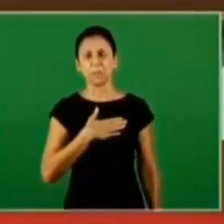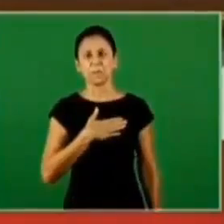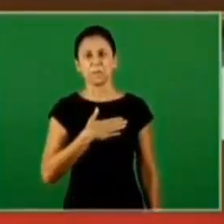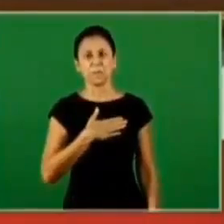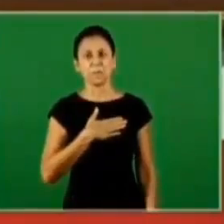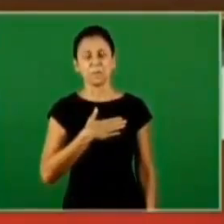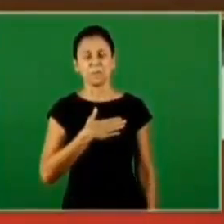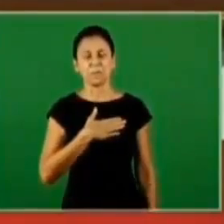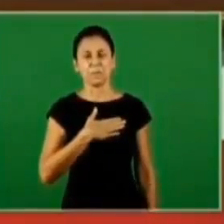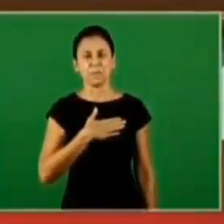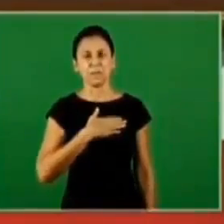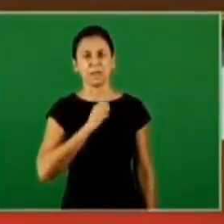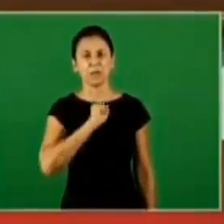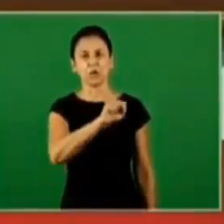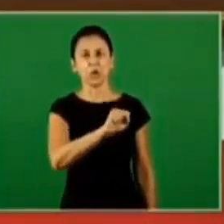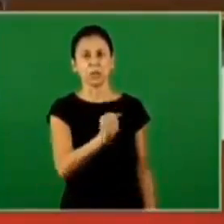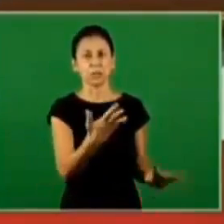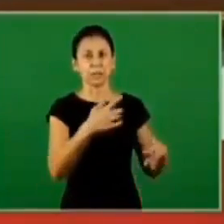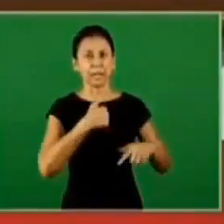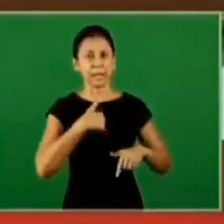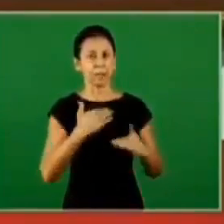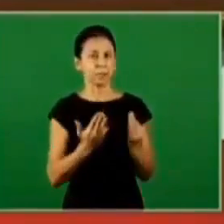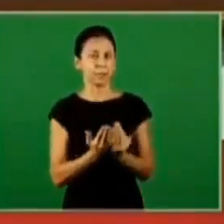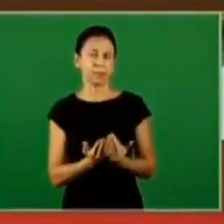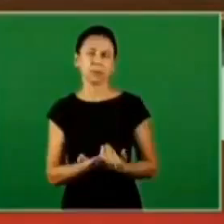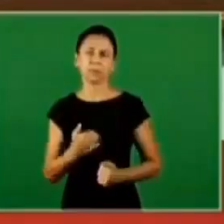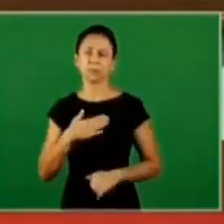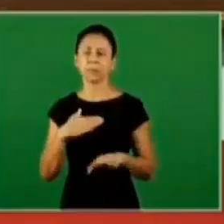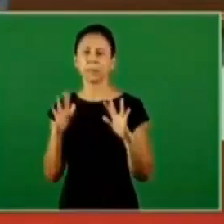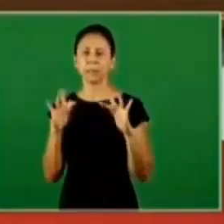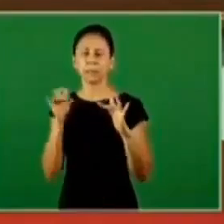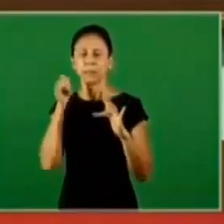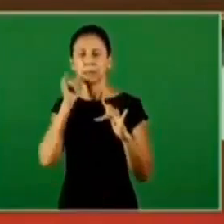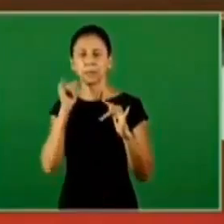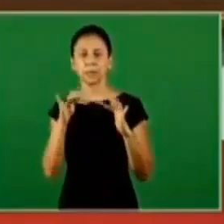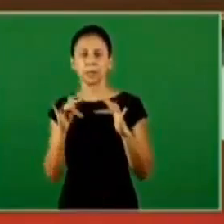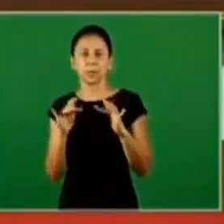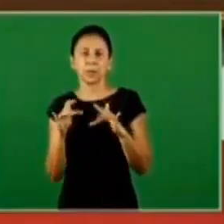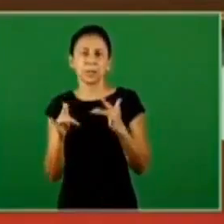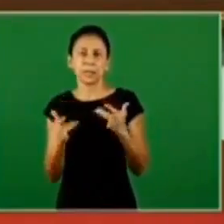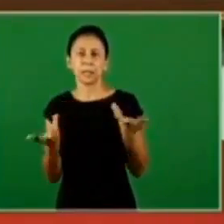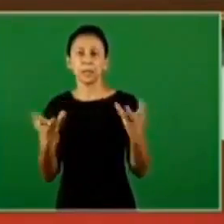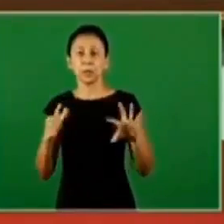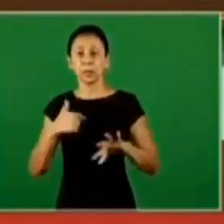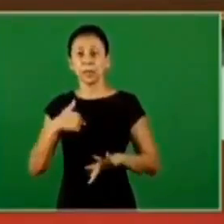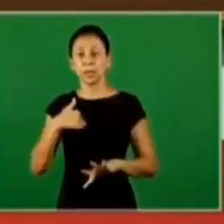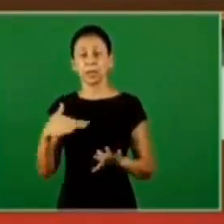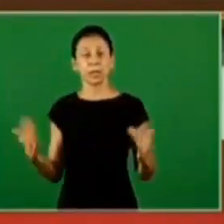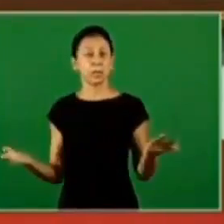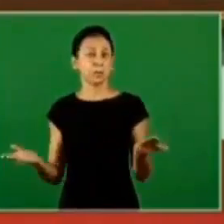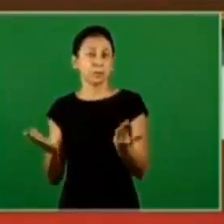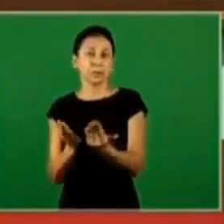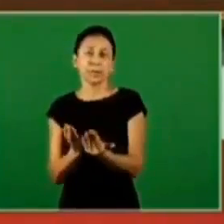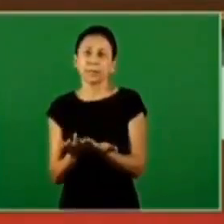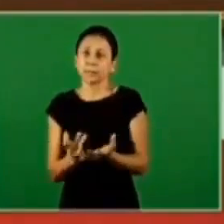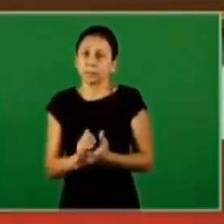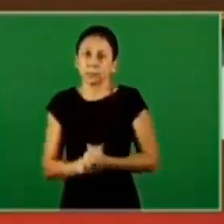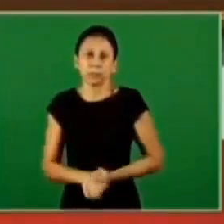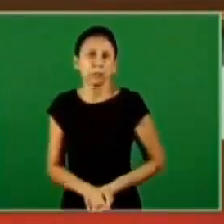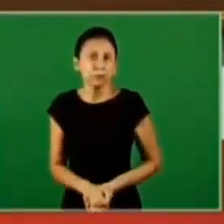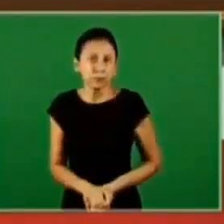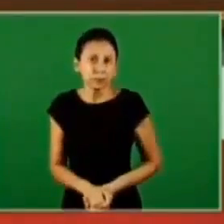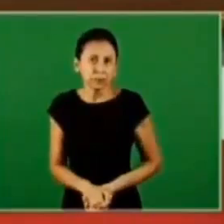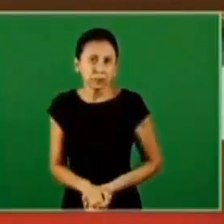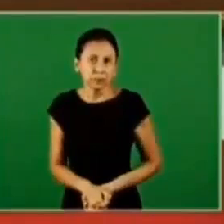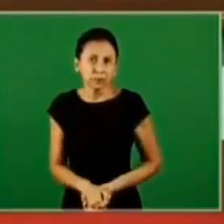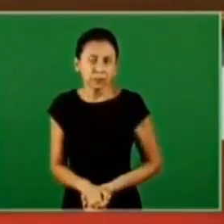by my relative? Well, because my mother-in-law doesn't want me to be Christian anymore. My girlfriend, she's a little